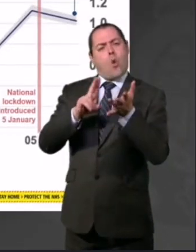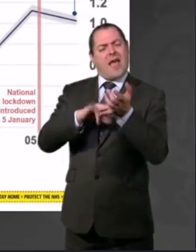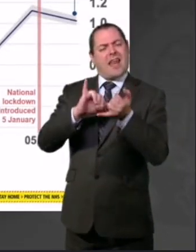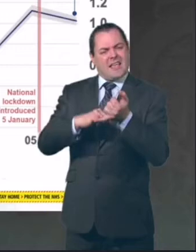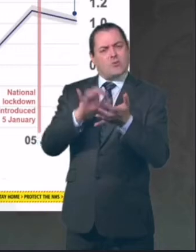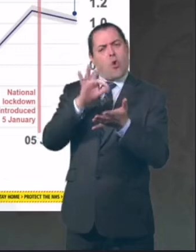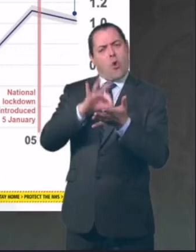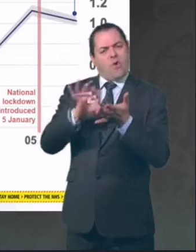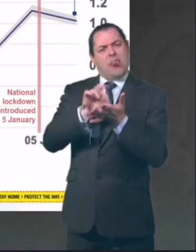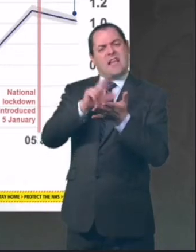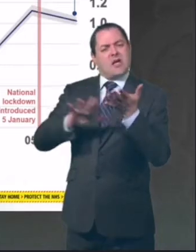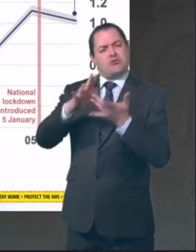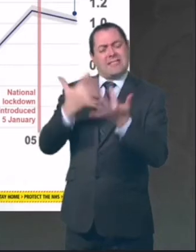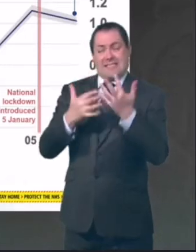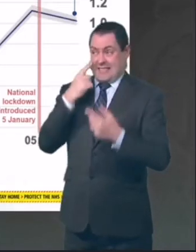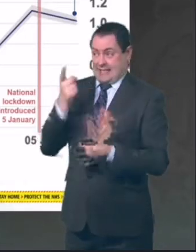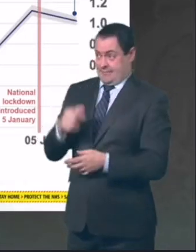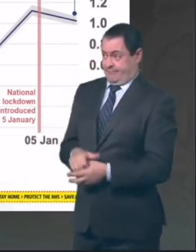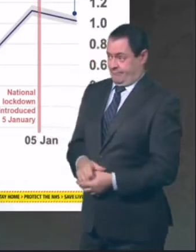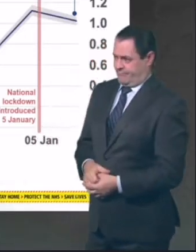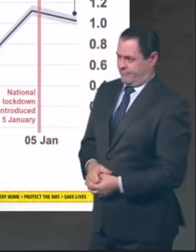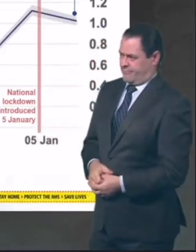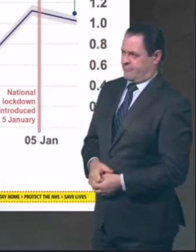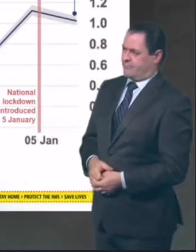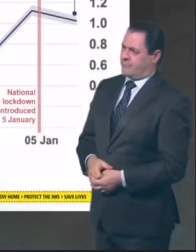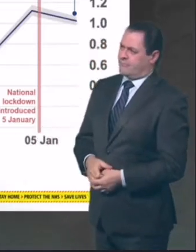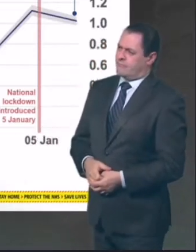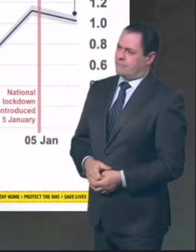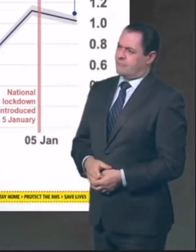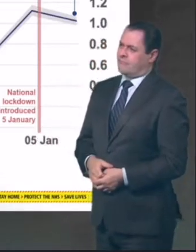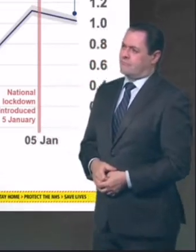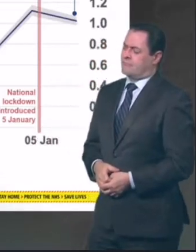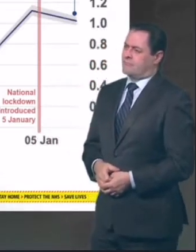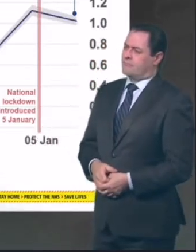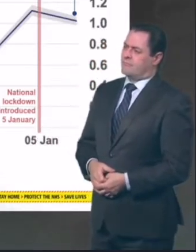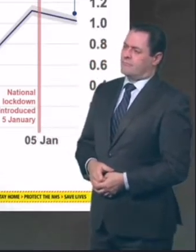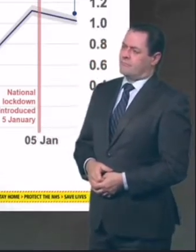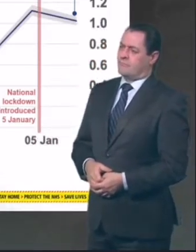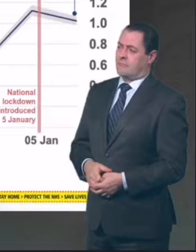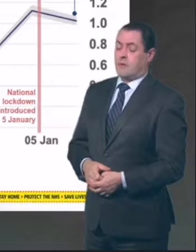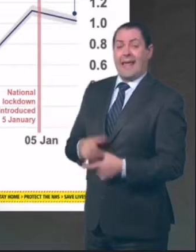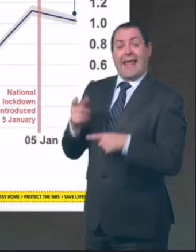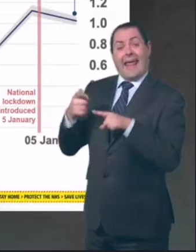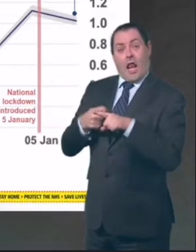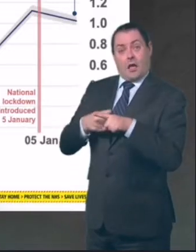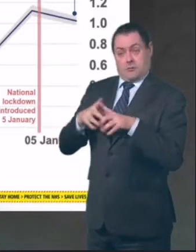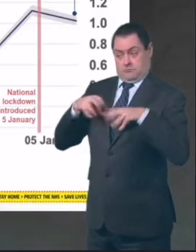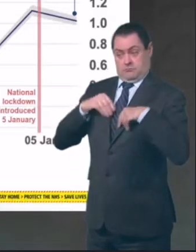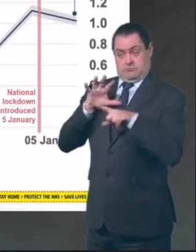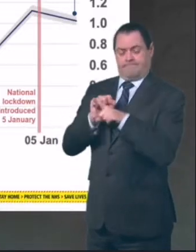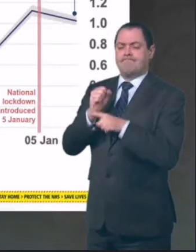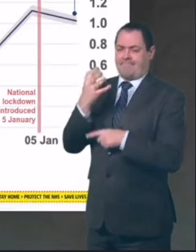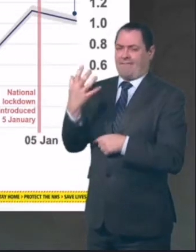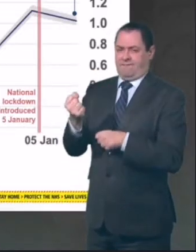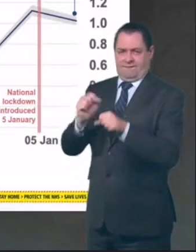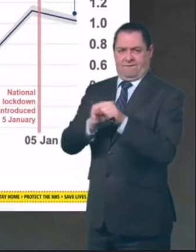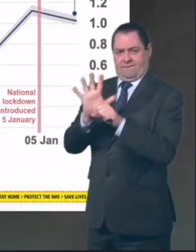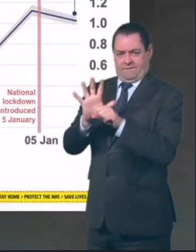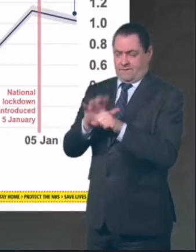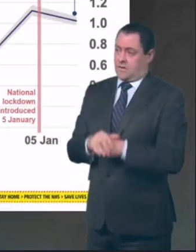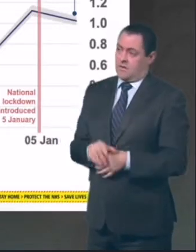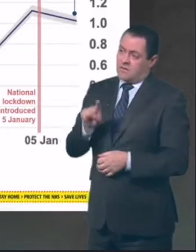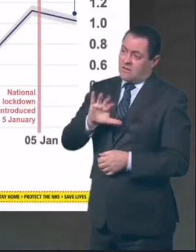people testing positive for COVID-19 in England. And that has been on a steady upward slope since the